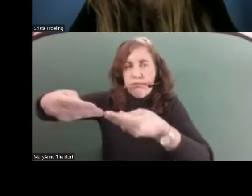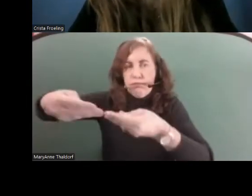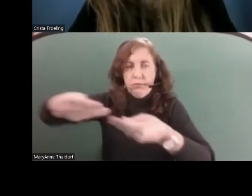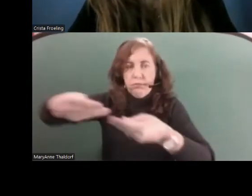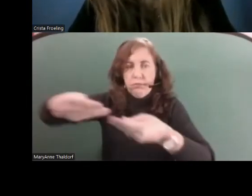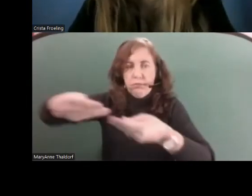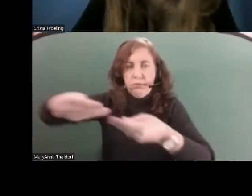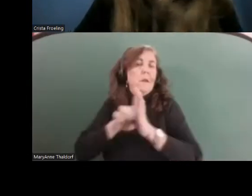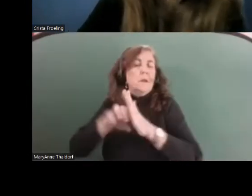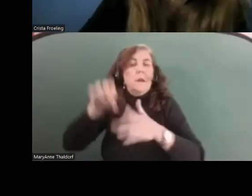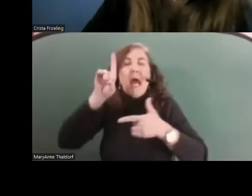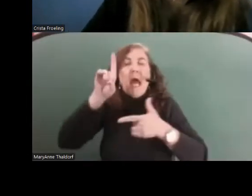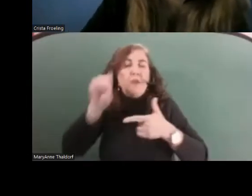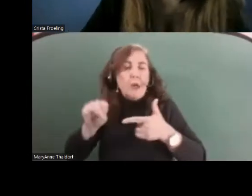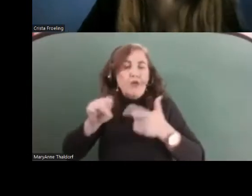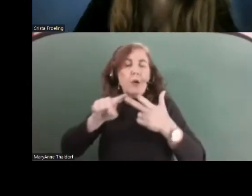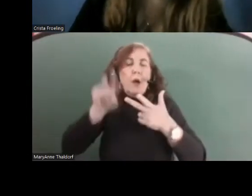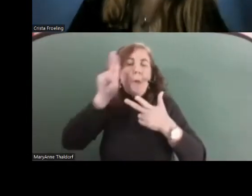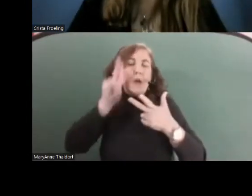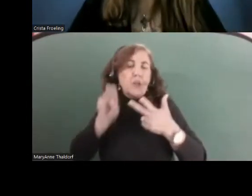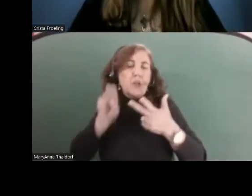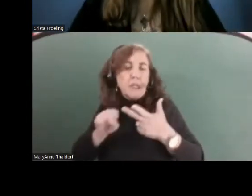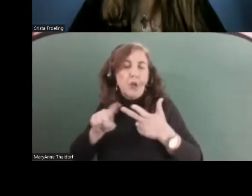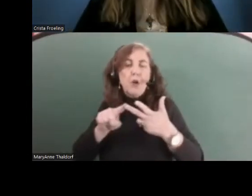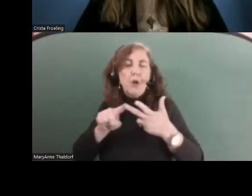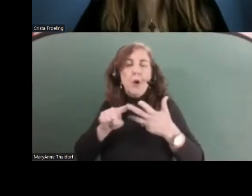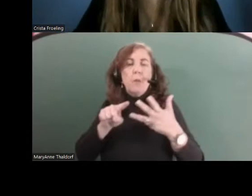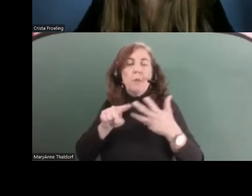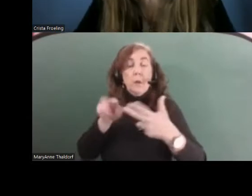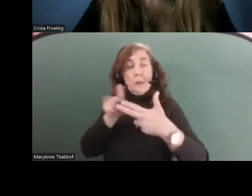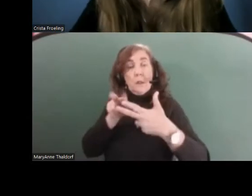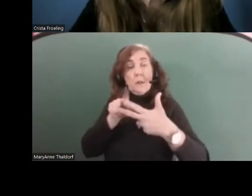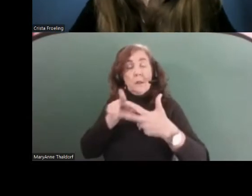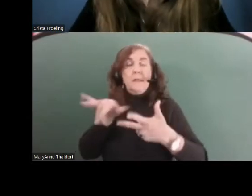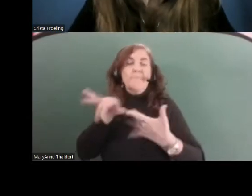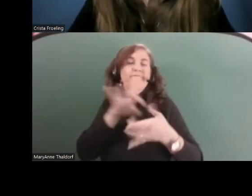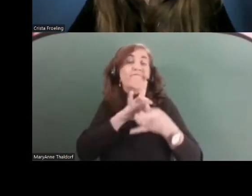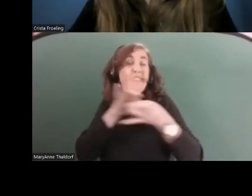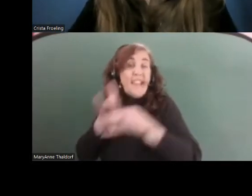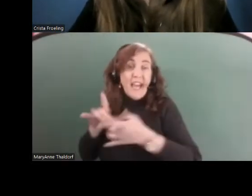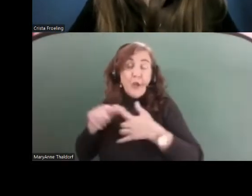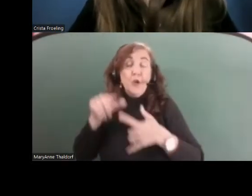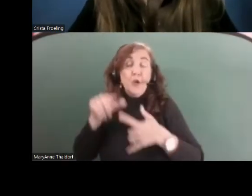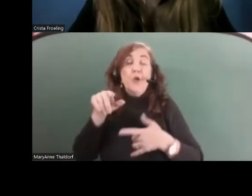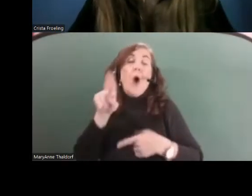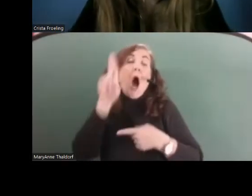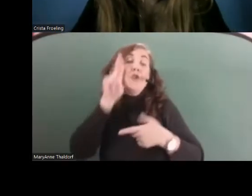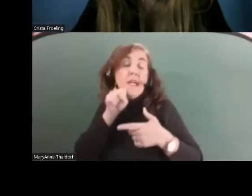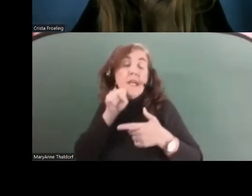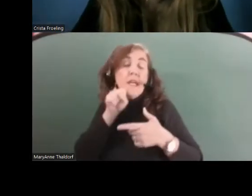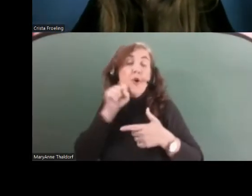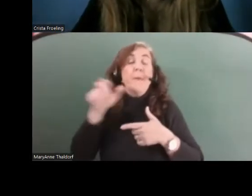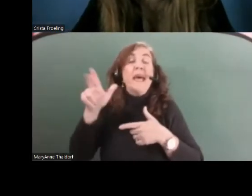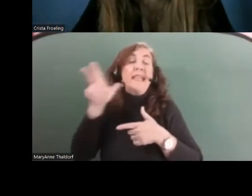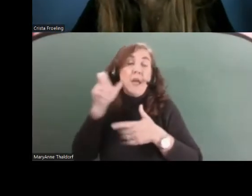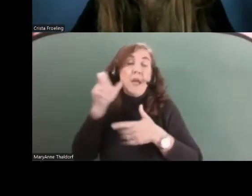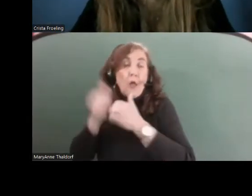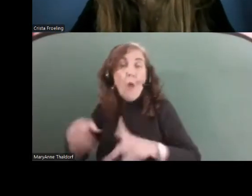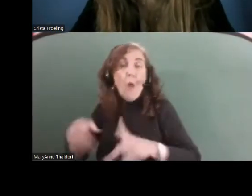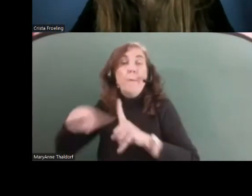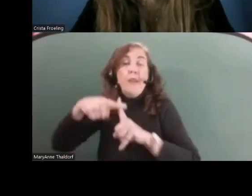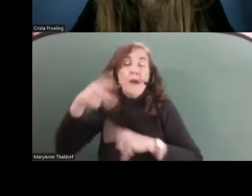syndrome, Usher syndrome, that's something that involves hearing loss and vision. Waardenburg syndrome.